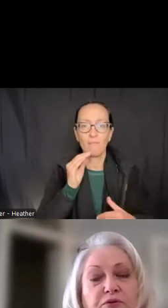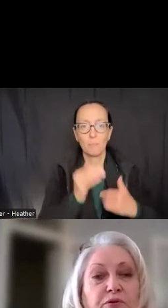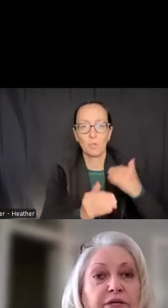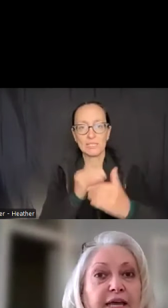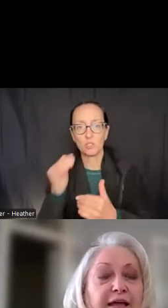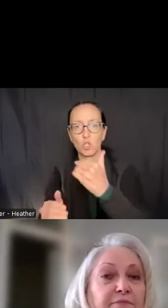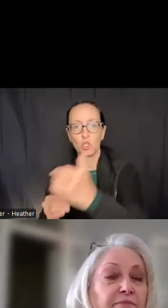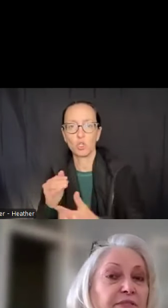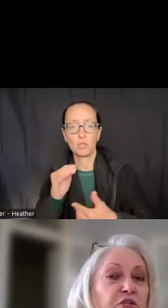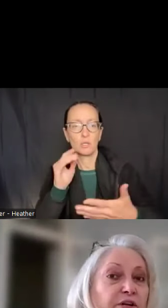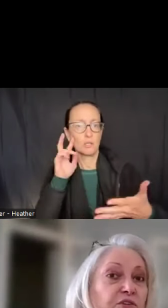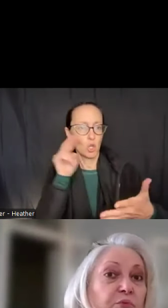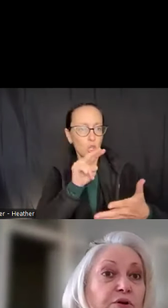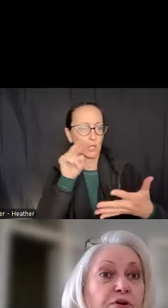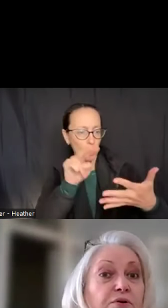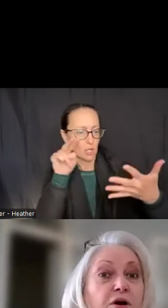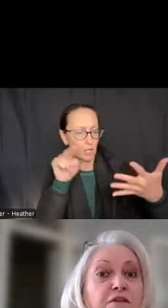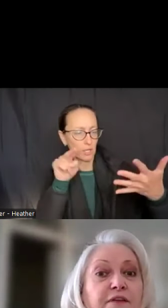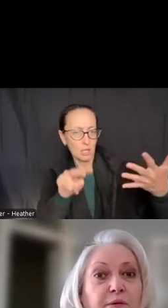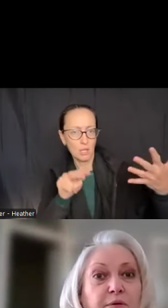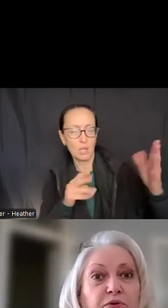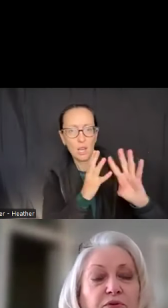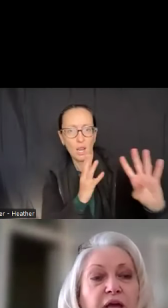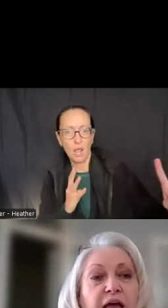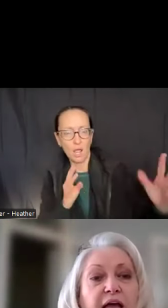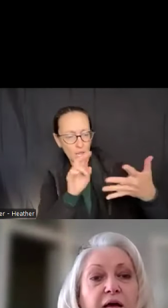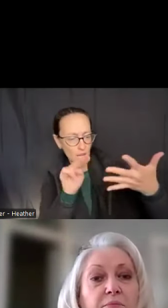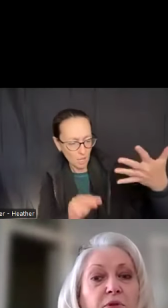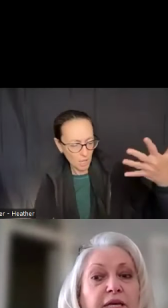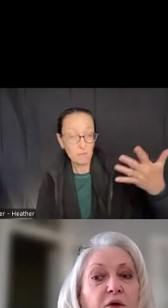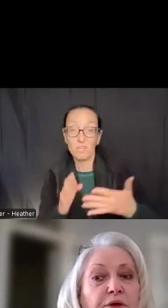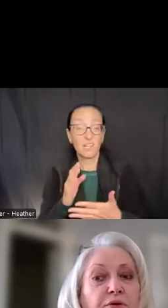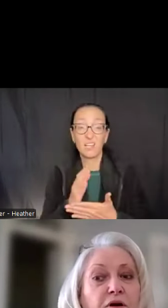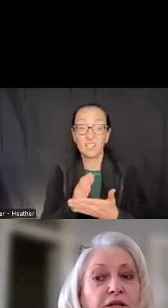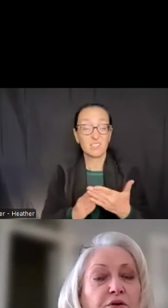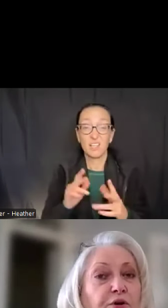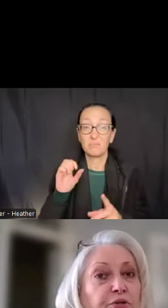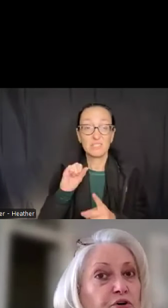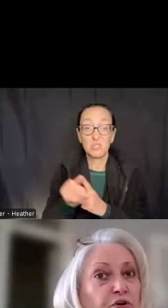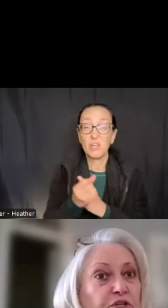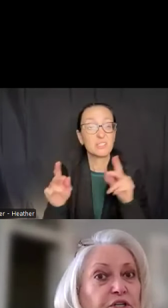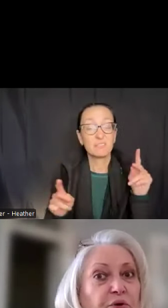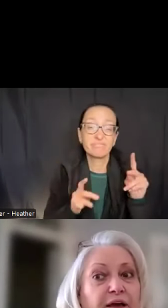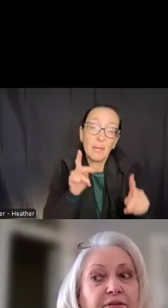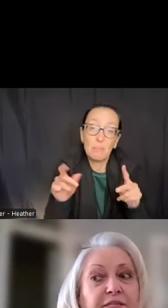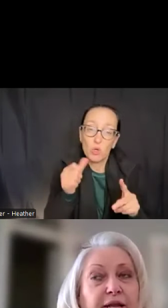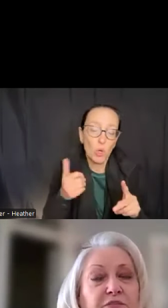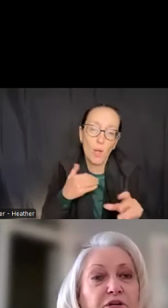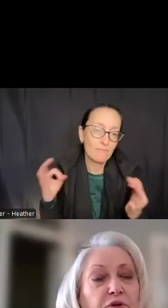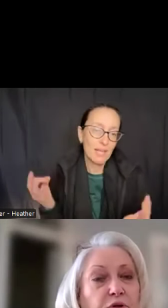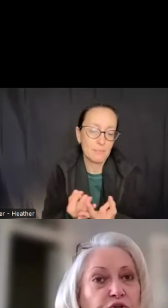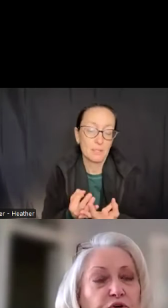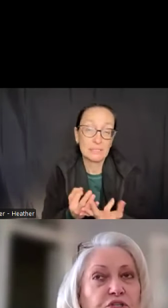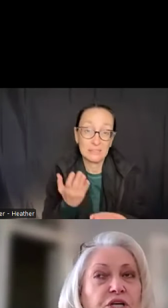way through to looking at situations where there are no family members, looking at whether or not you go to a church and do you have